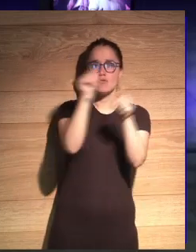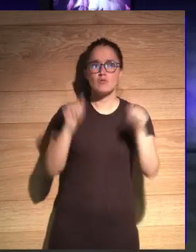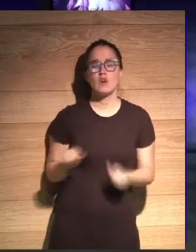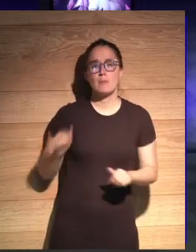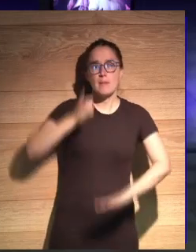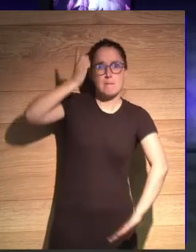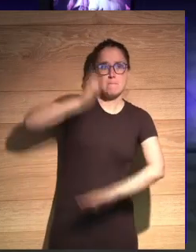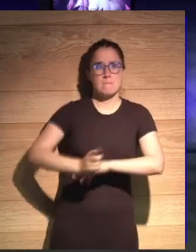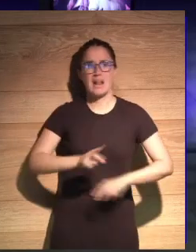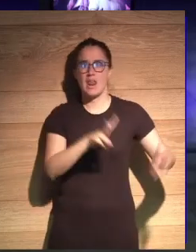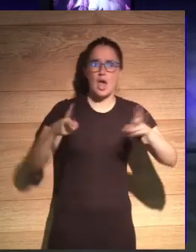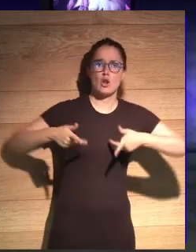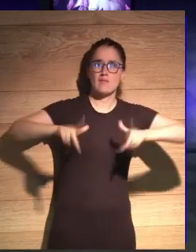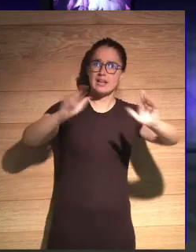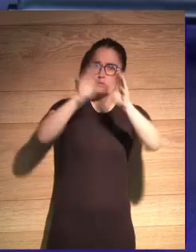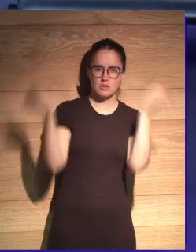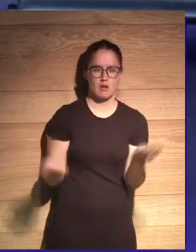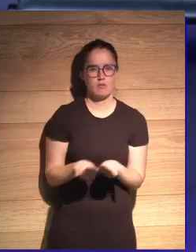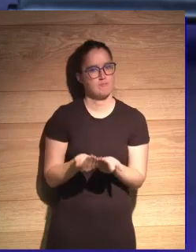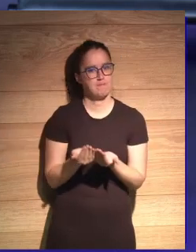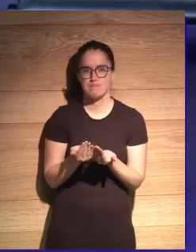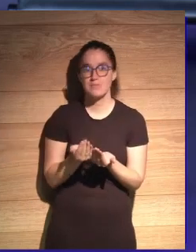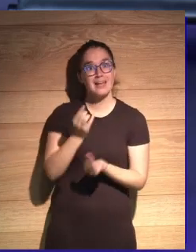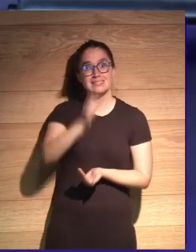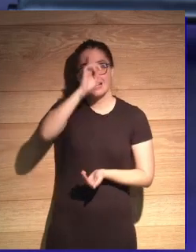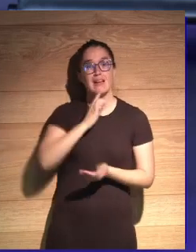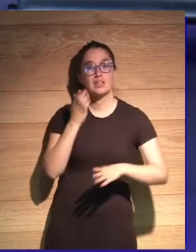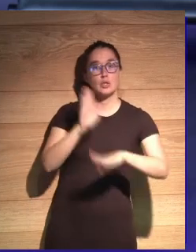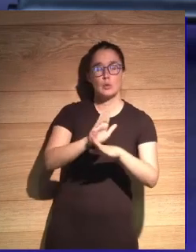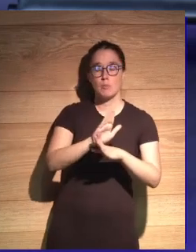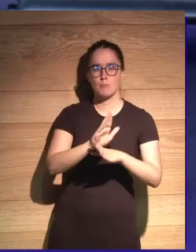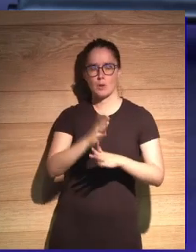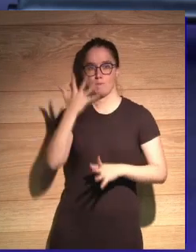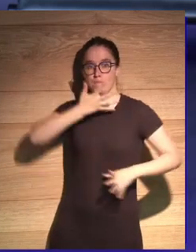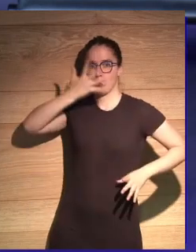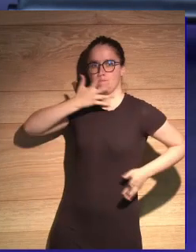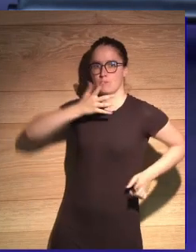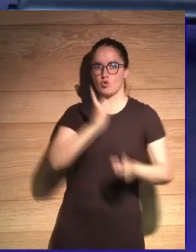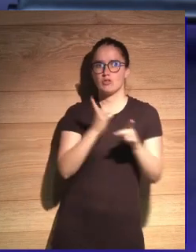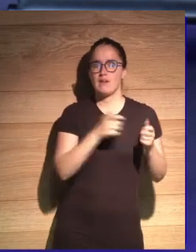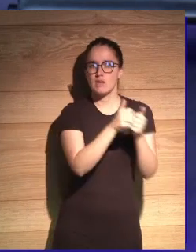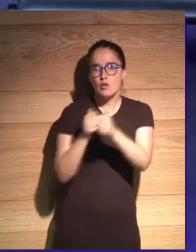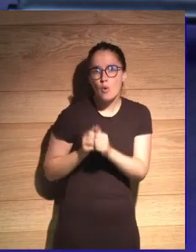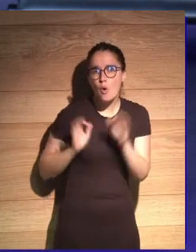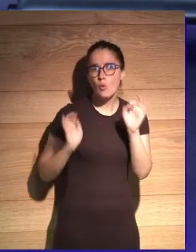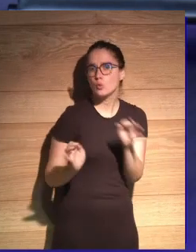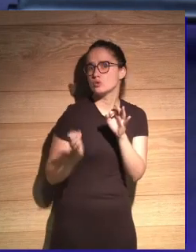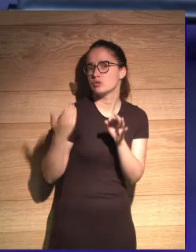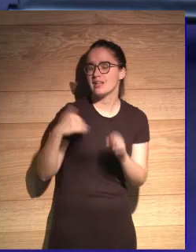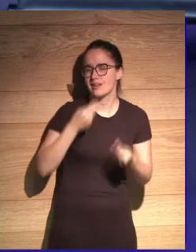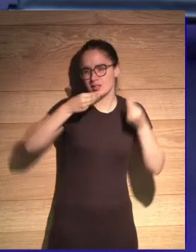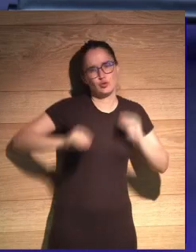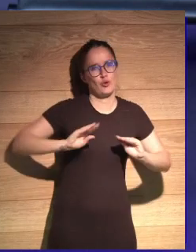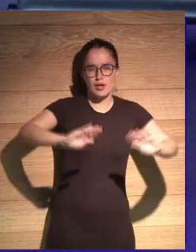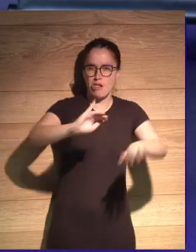But also we should not think that this is a maneuver to develop international neoliberalism.